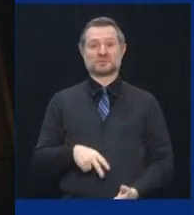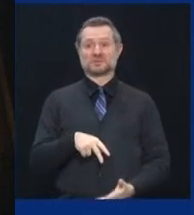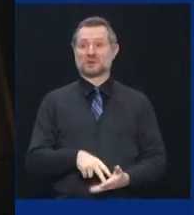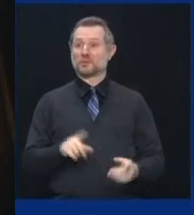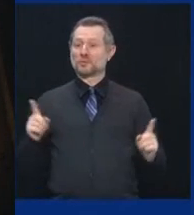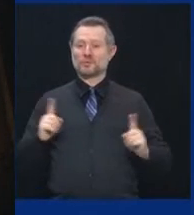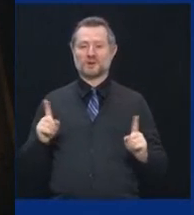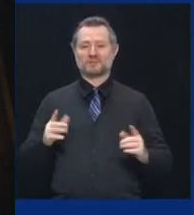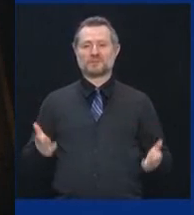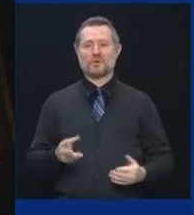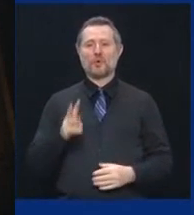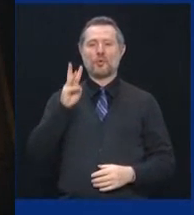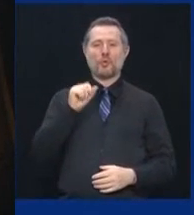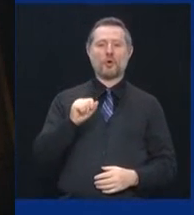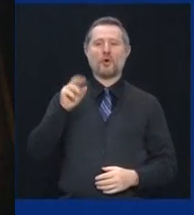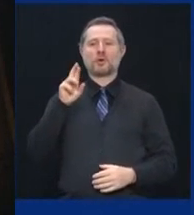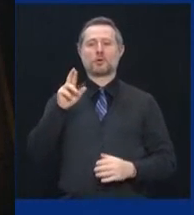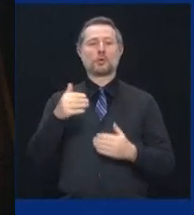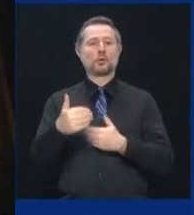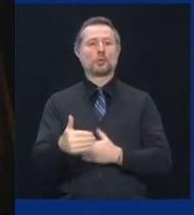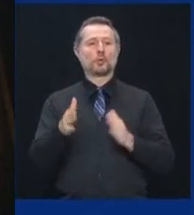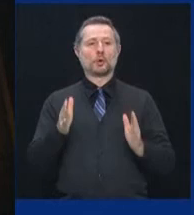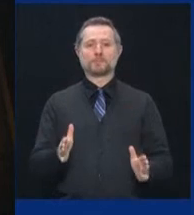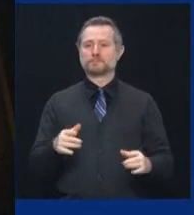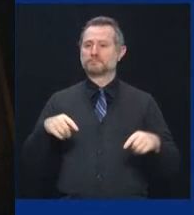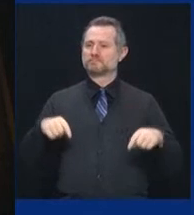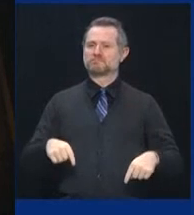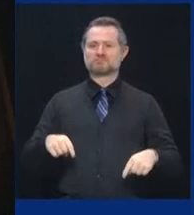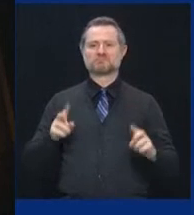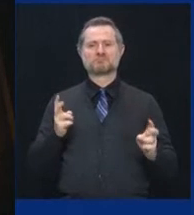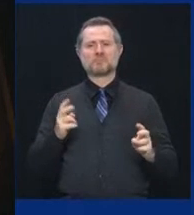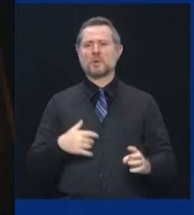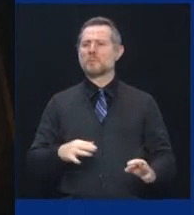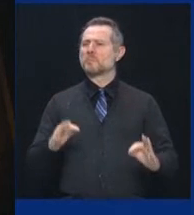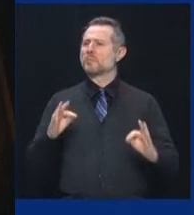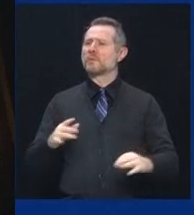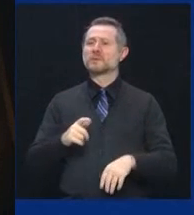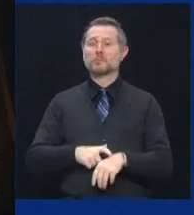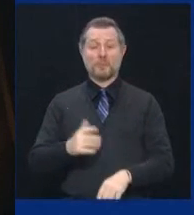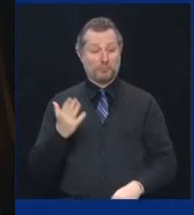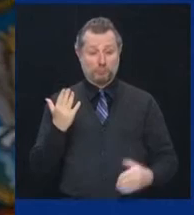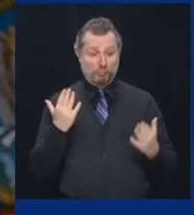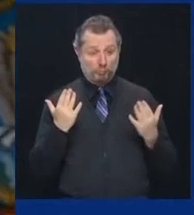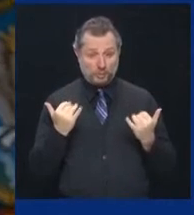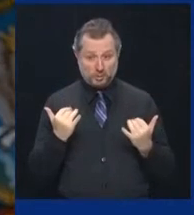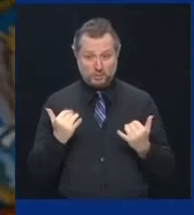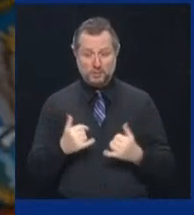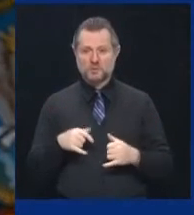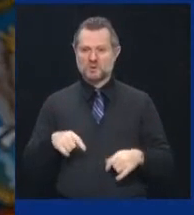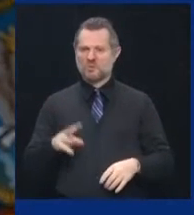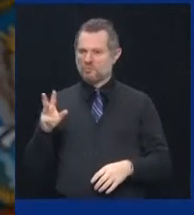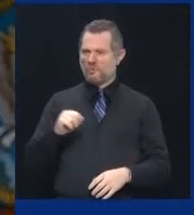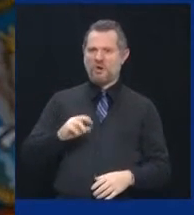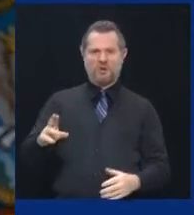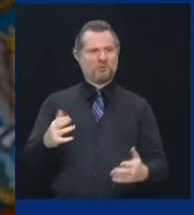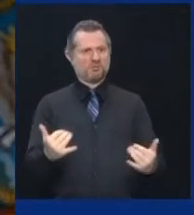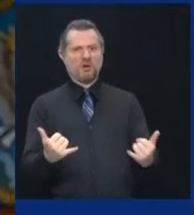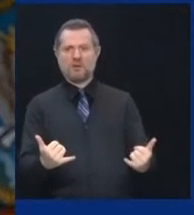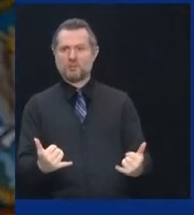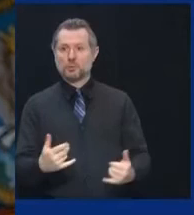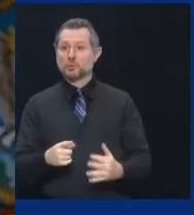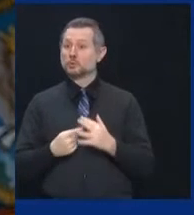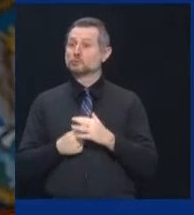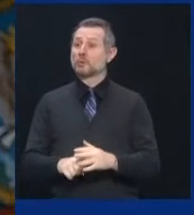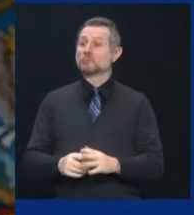capitol. The War Room is fitting because we are at war, a war that began early last year when we were ambushed by the